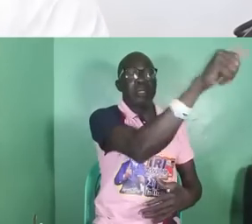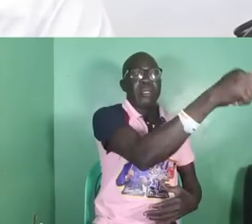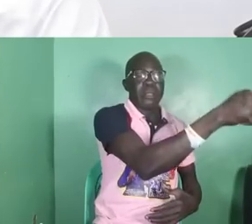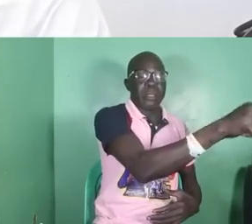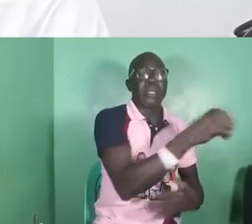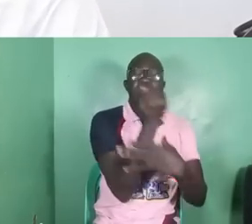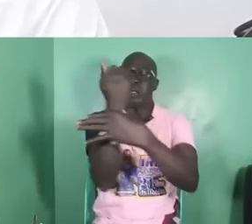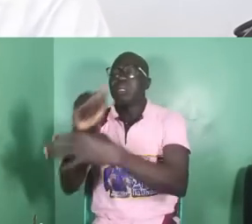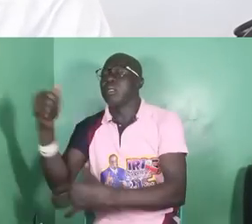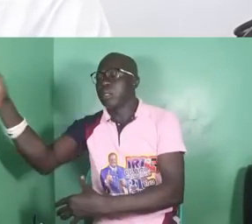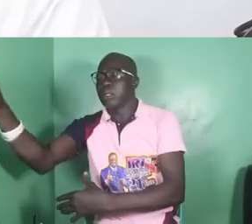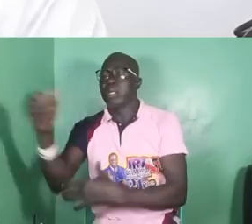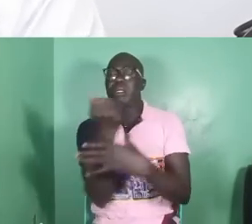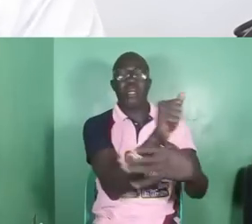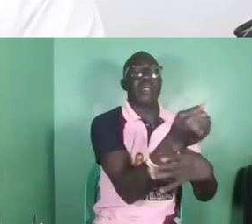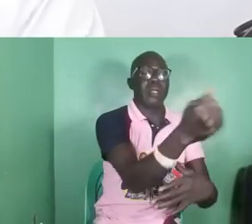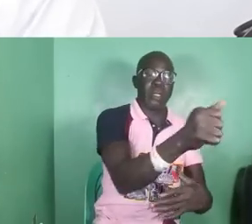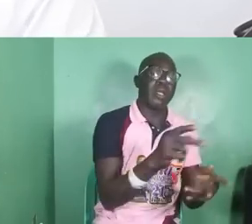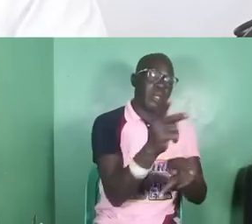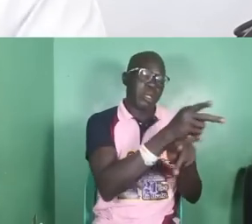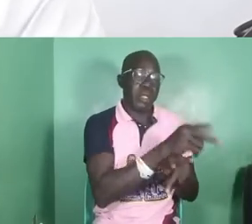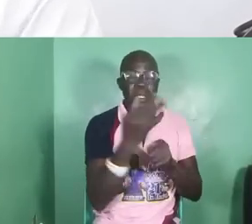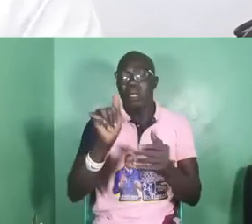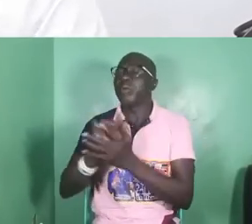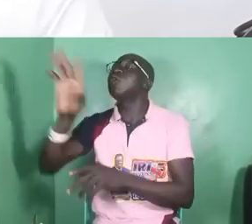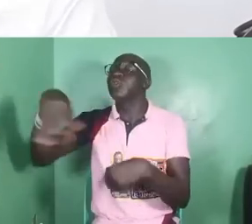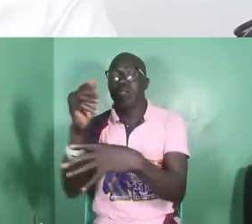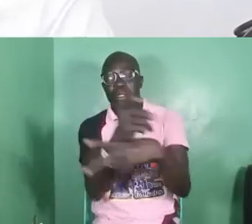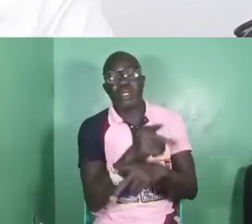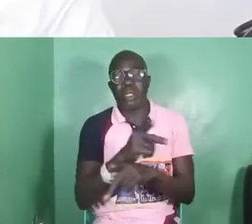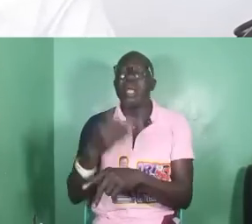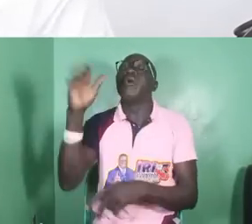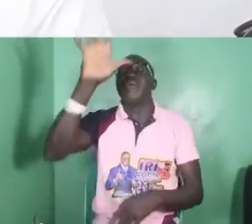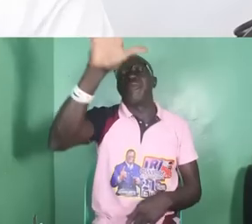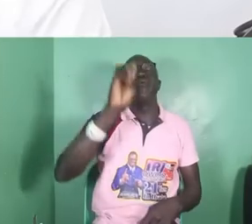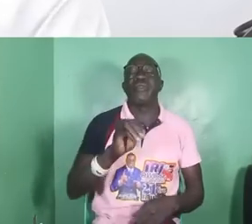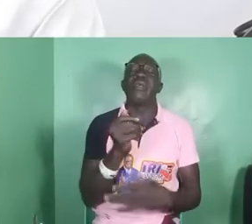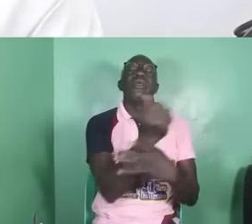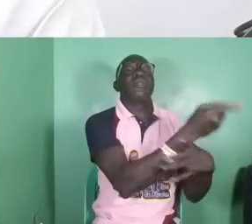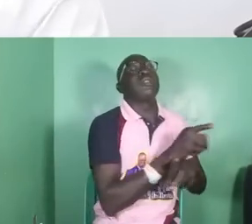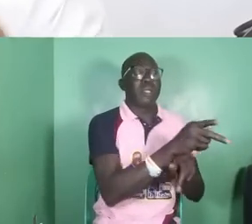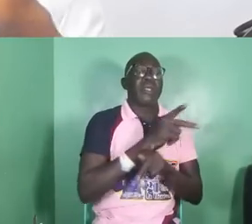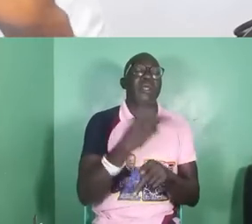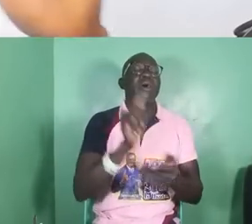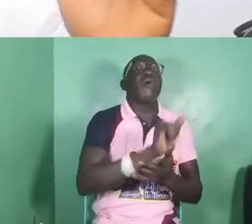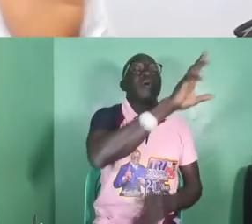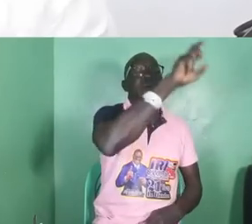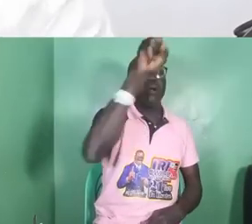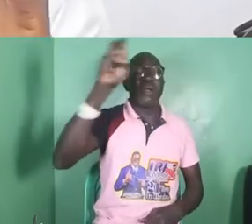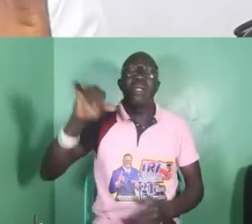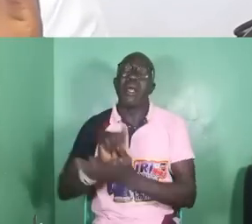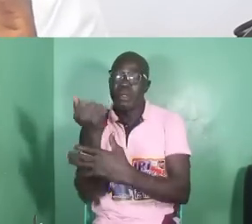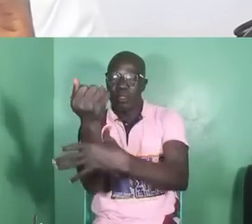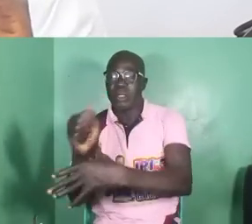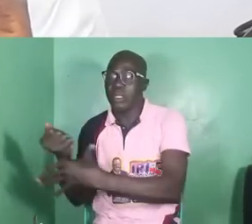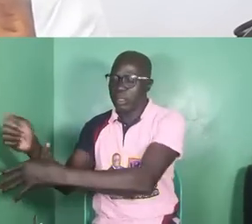You share them in tens. Take care of them. You take care of 50. You take care of